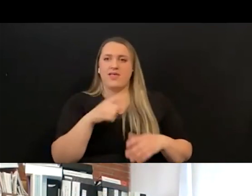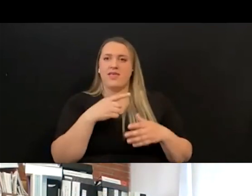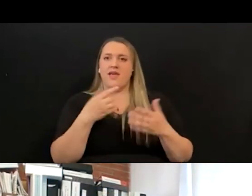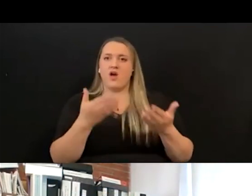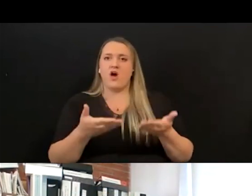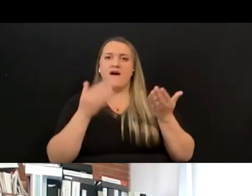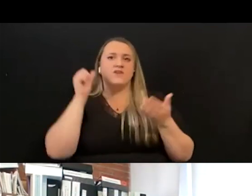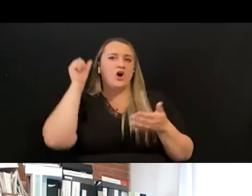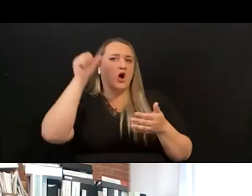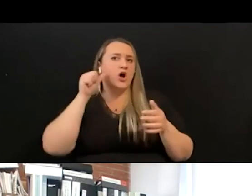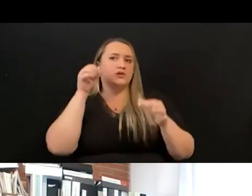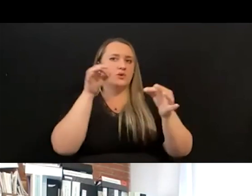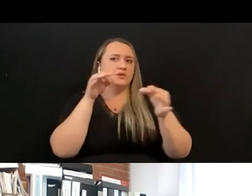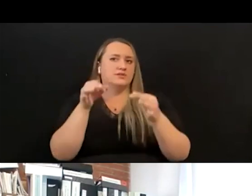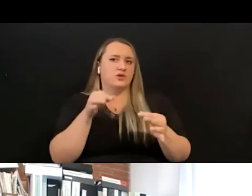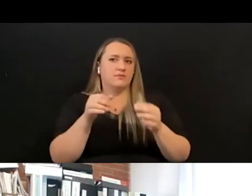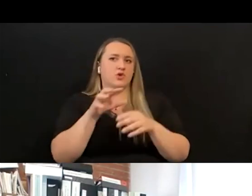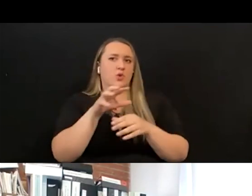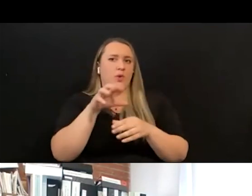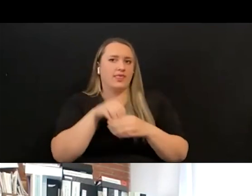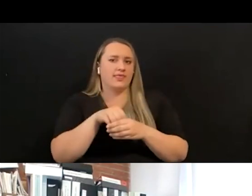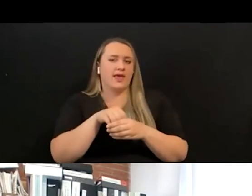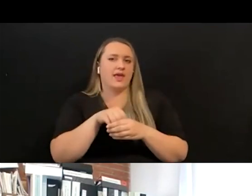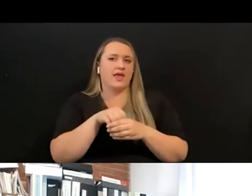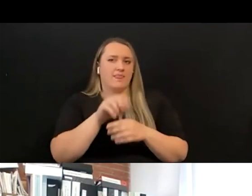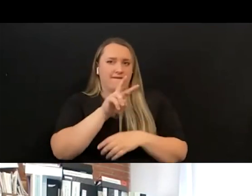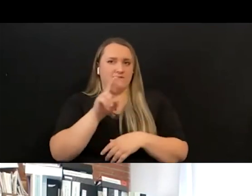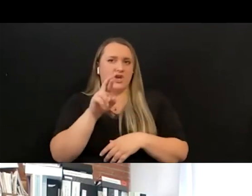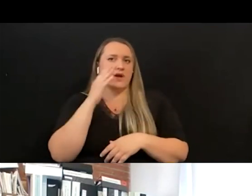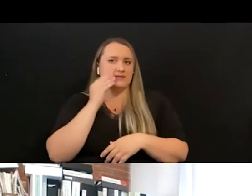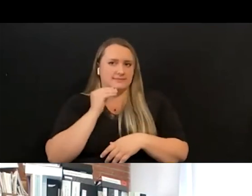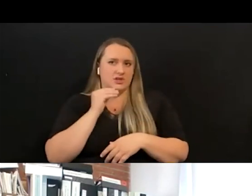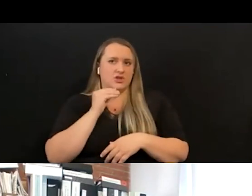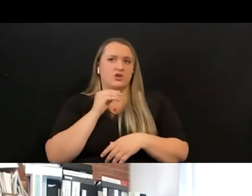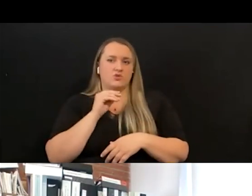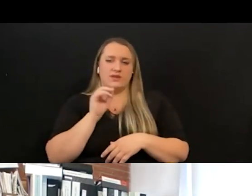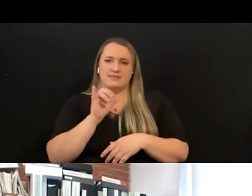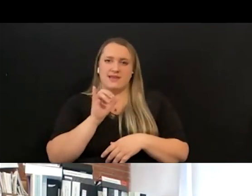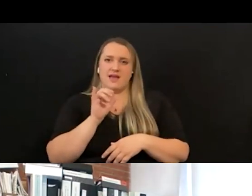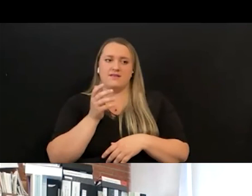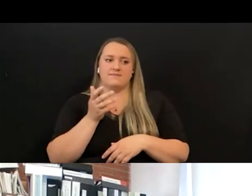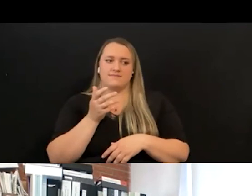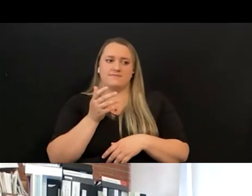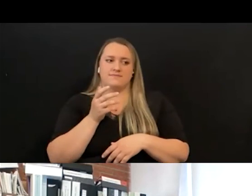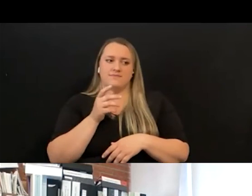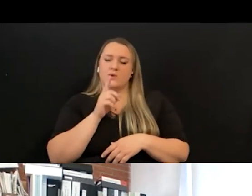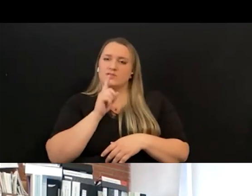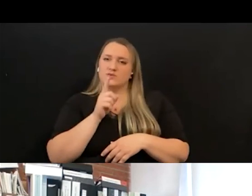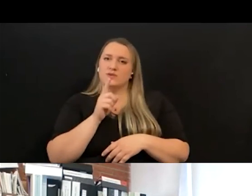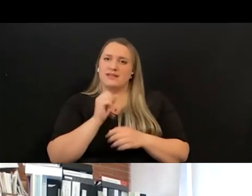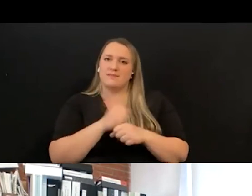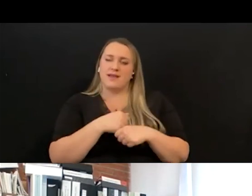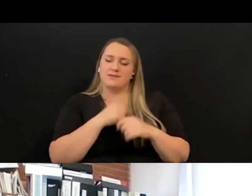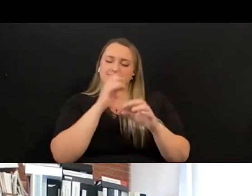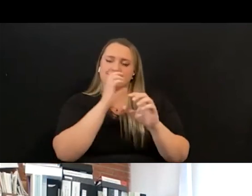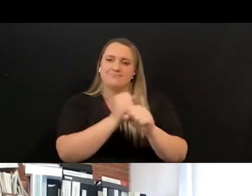audio descriptions within the VR experience, which was quite engaging and beautiful